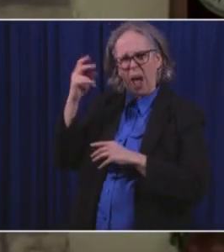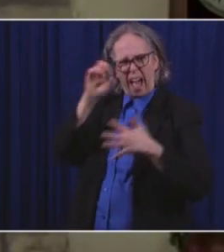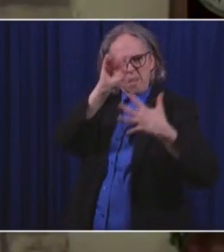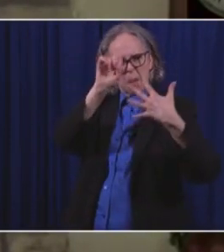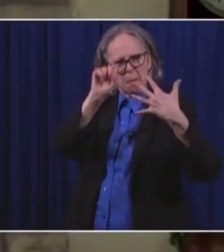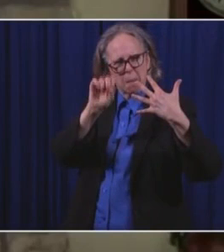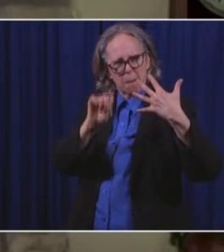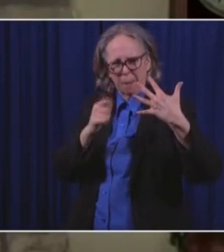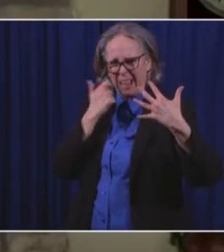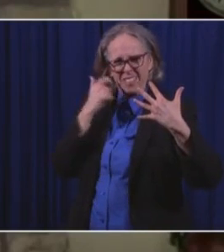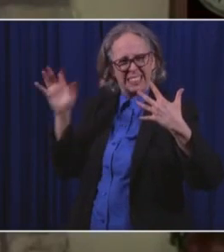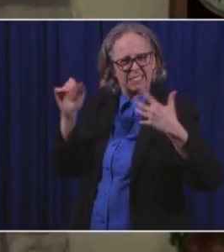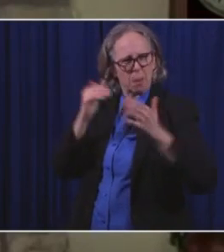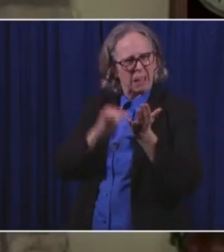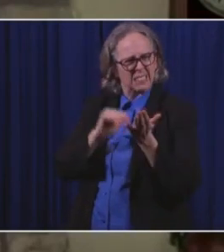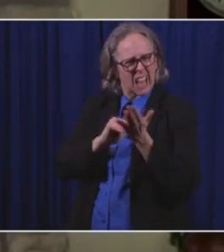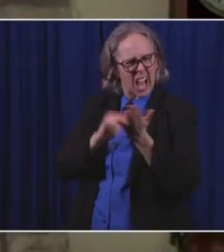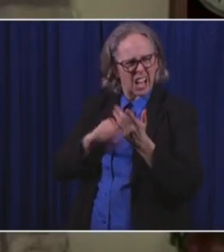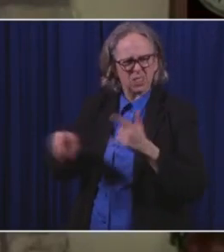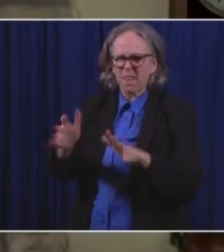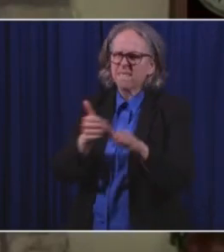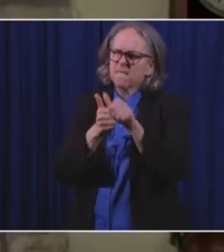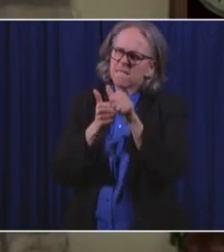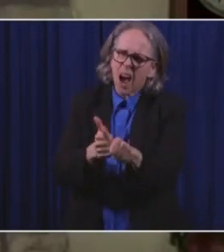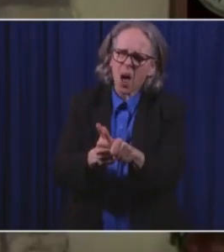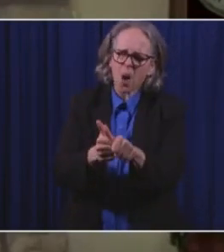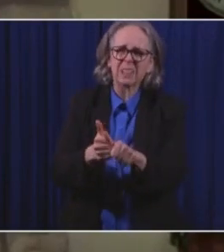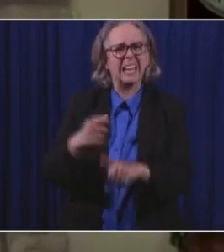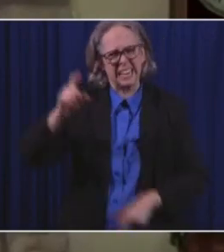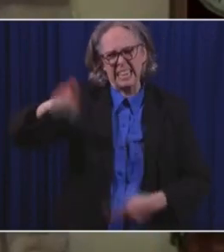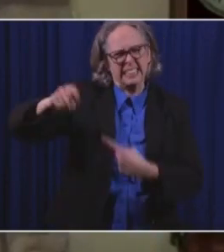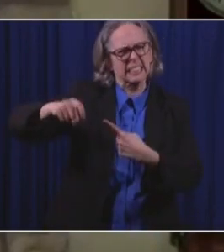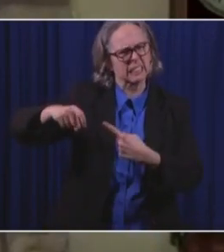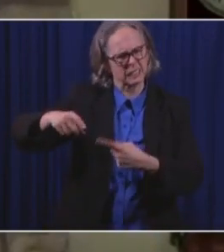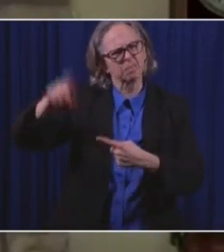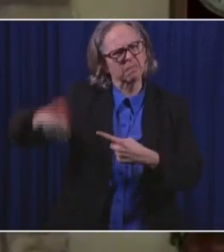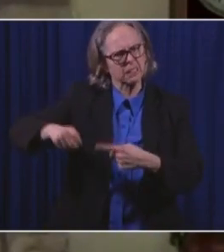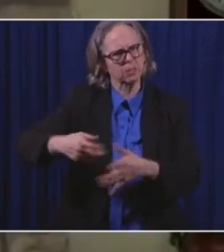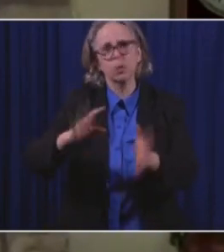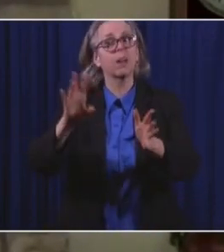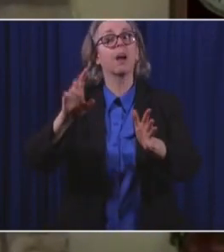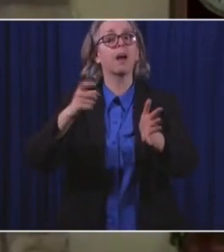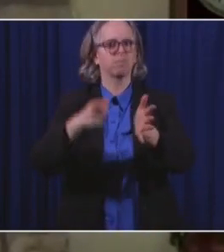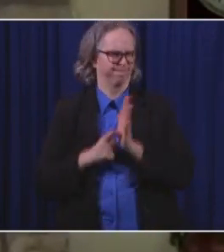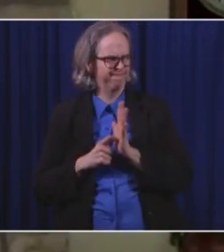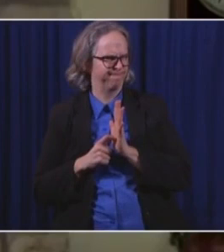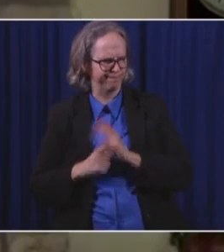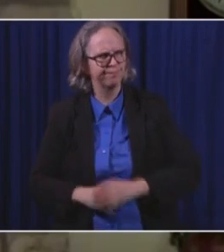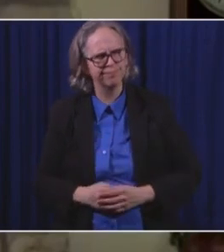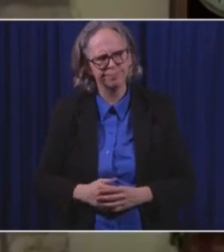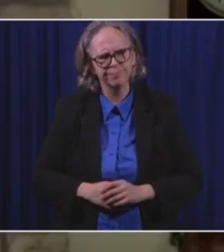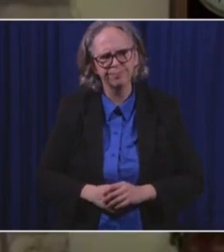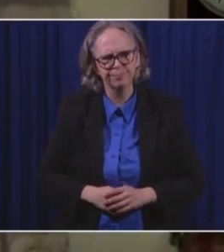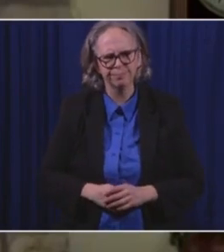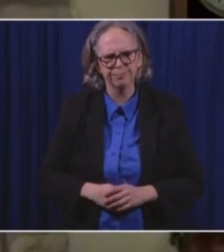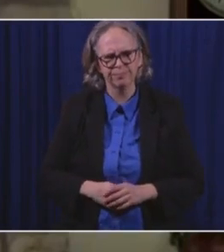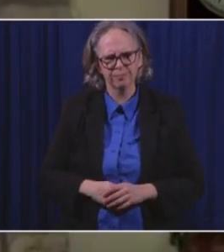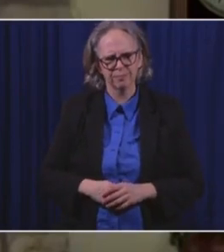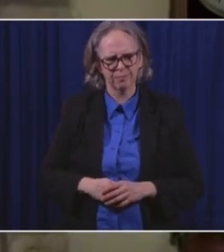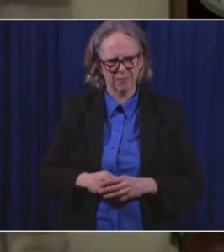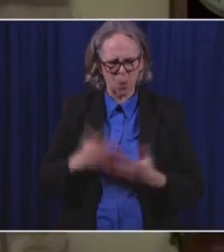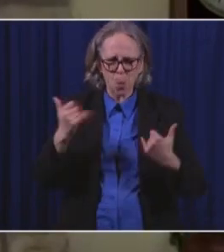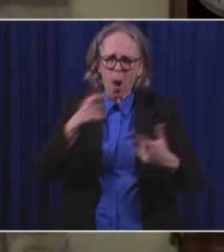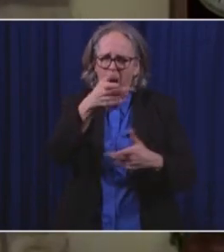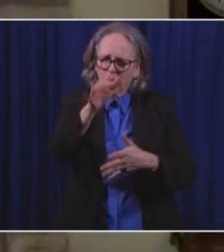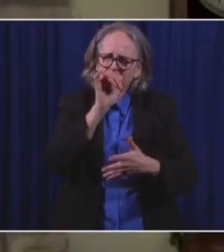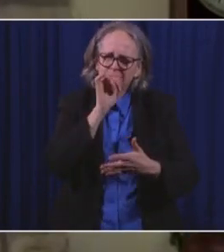These things are really necessary for us to be able to move forward and to be where we need to be when the new year comes